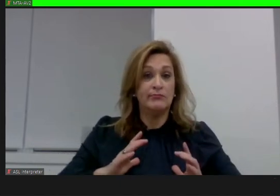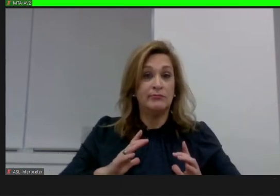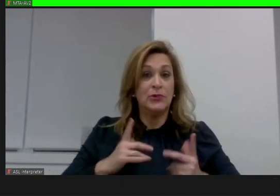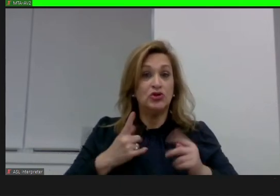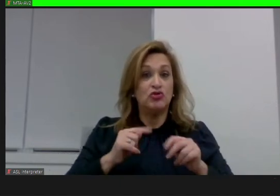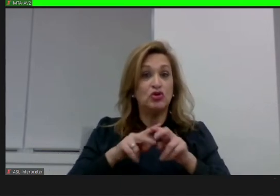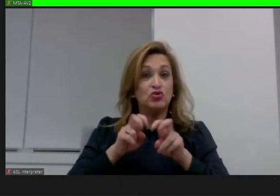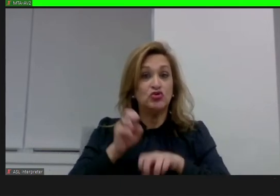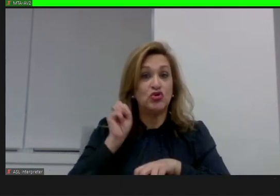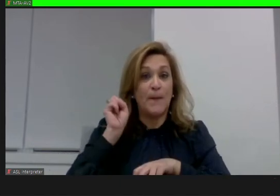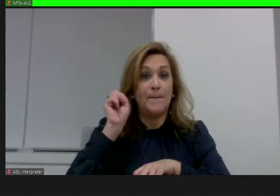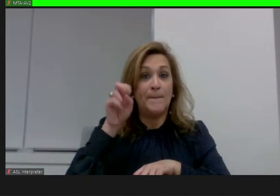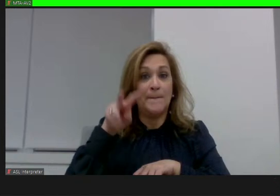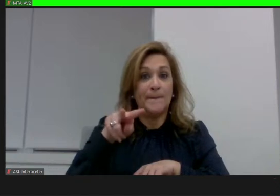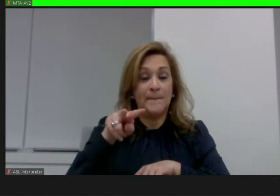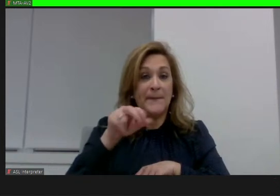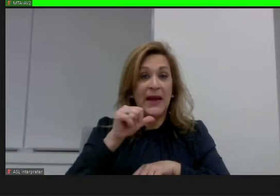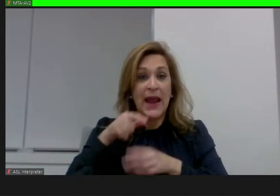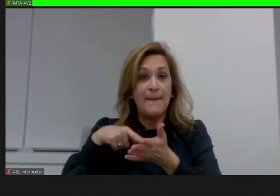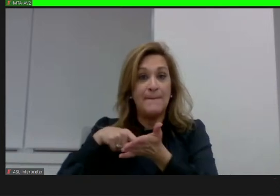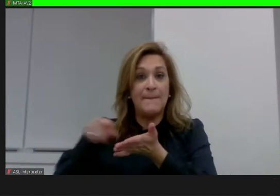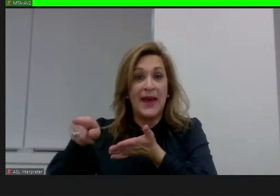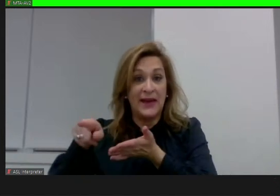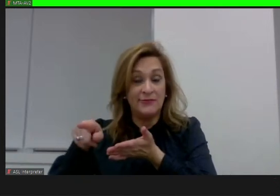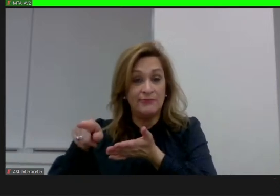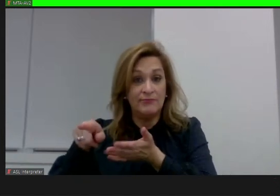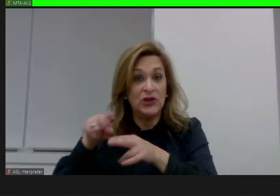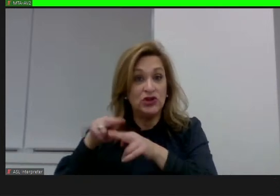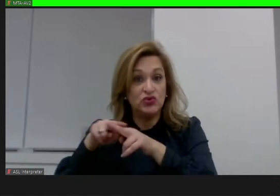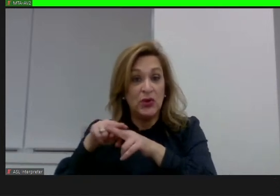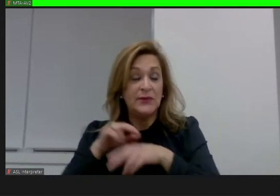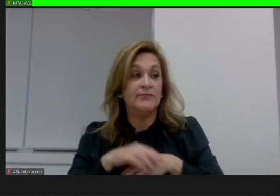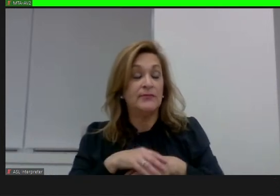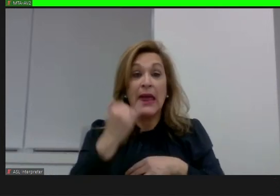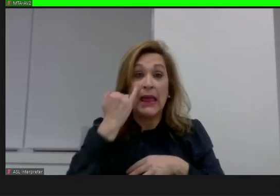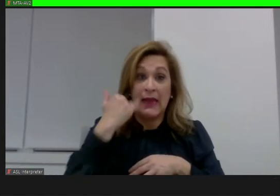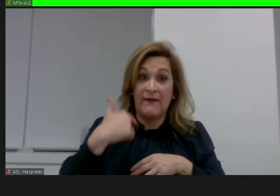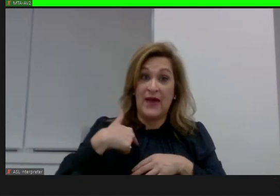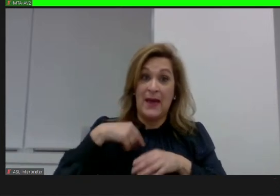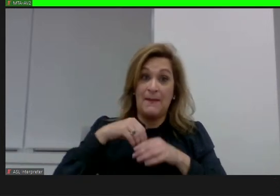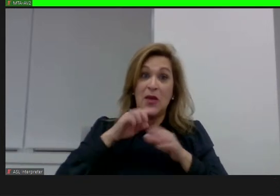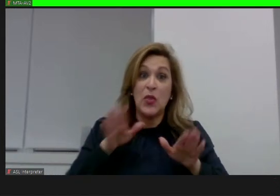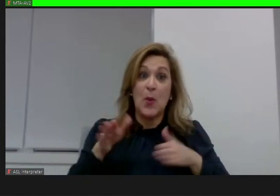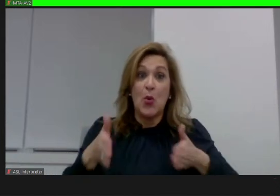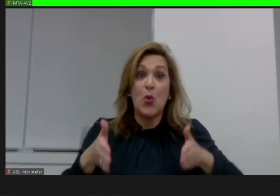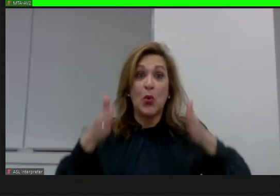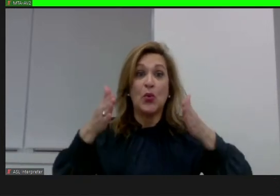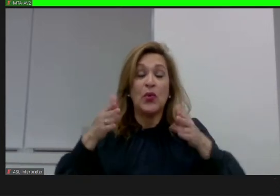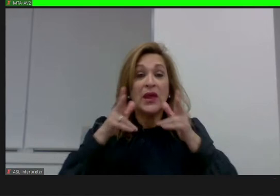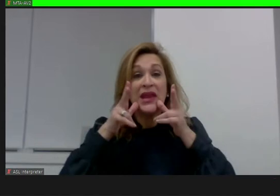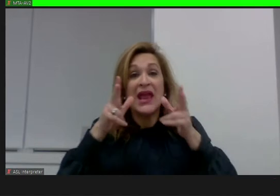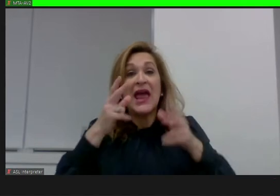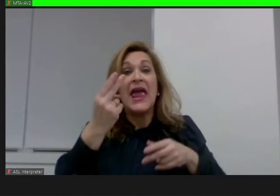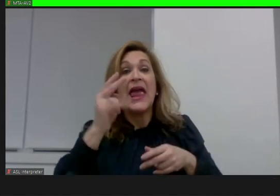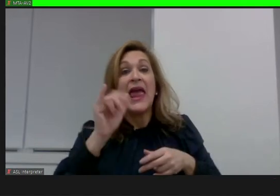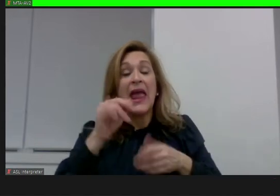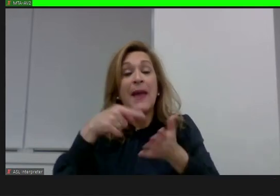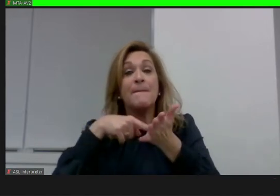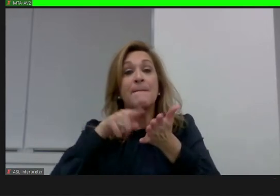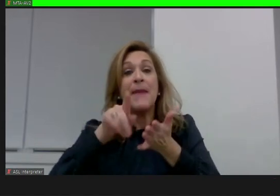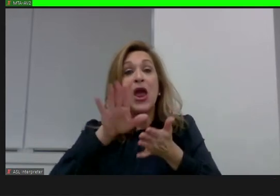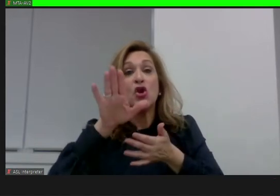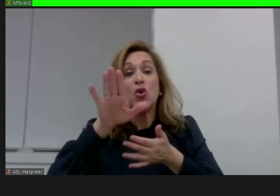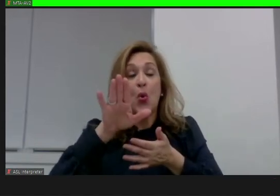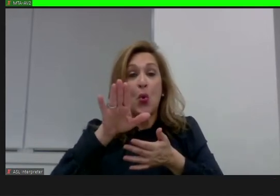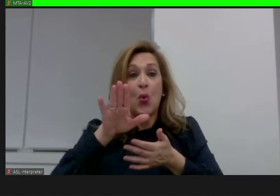fare. If I'm in the booth, I'm supposed to yell over the microphone, pay your fare or don't go through